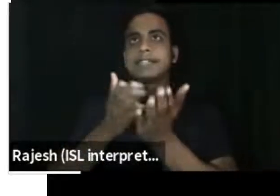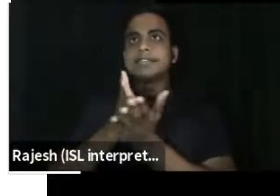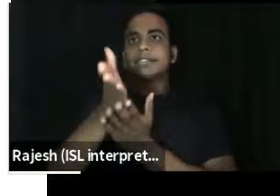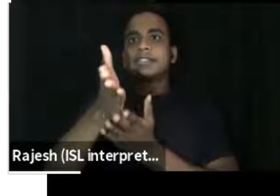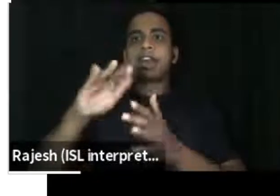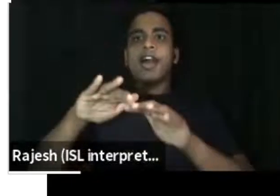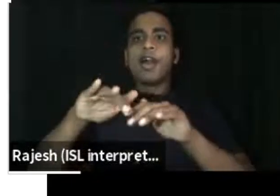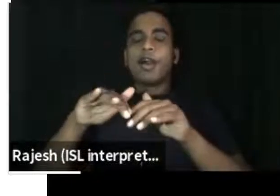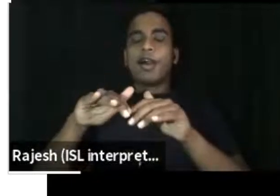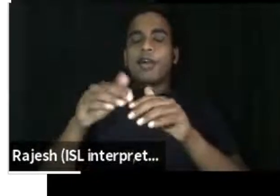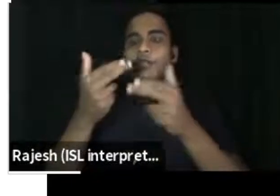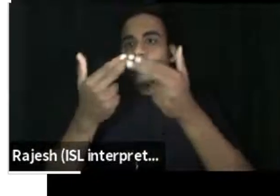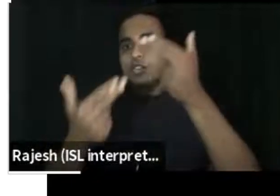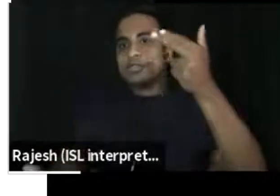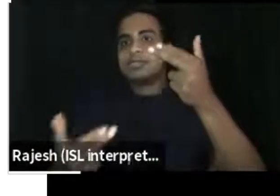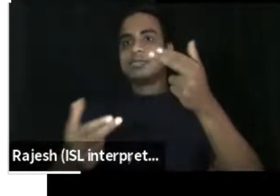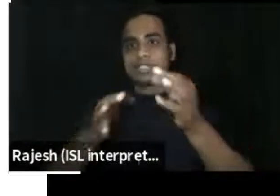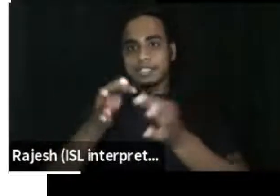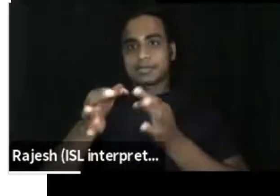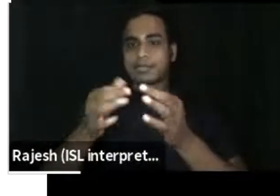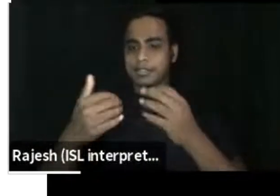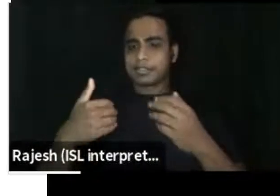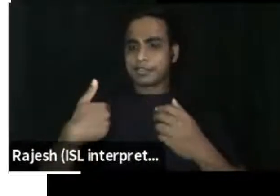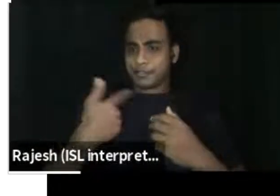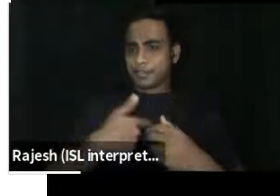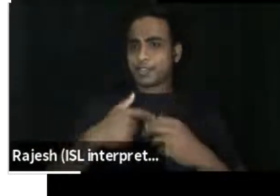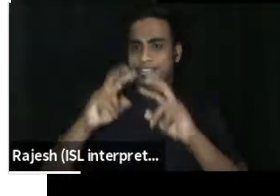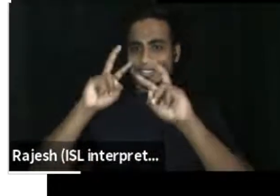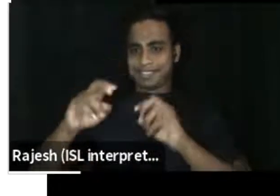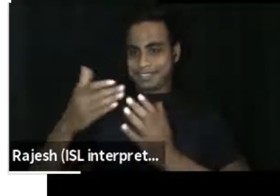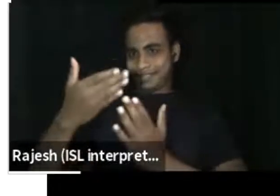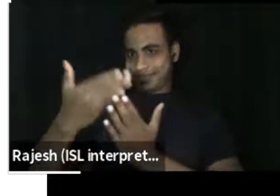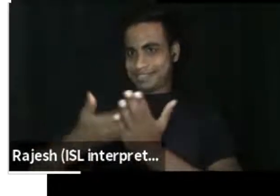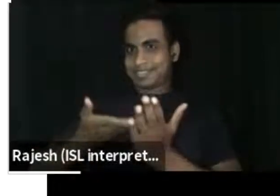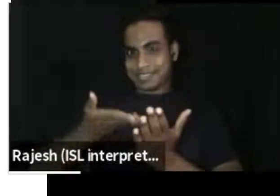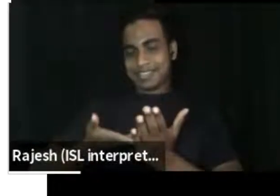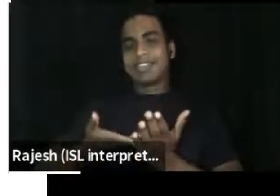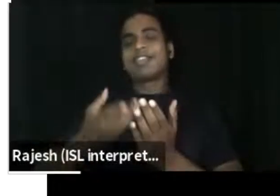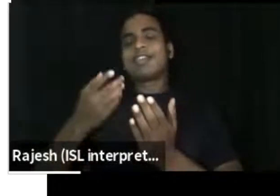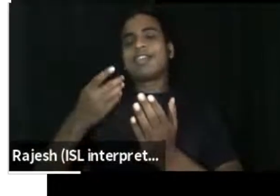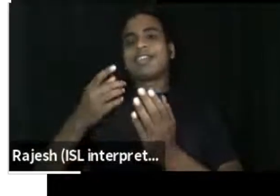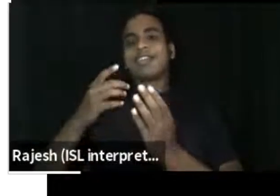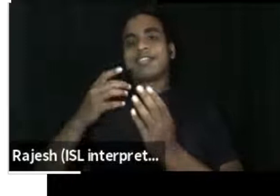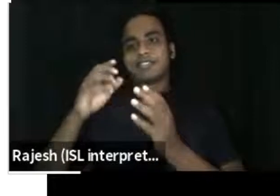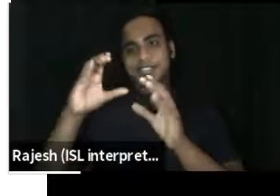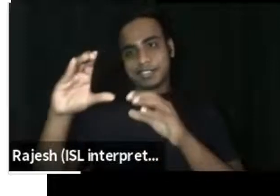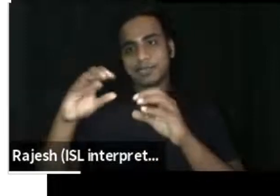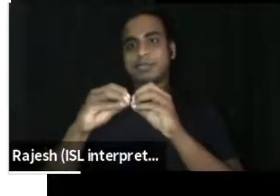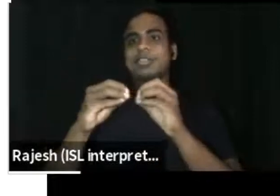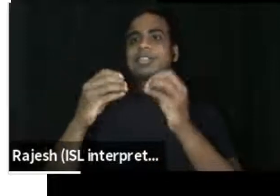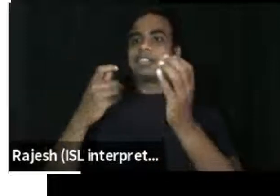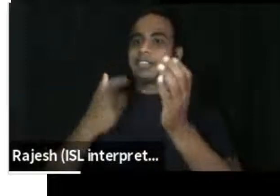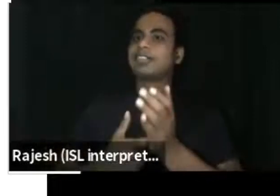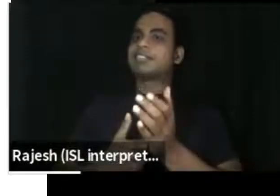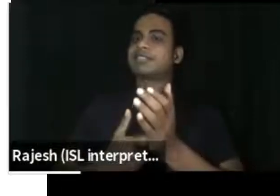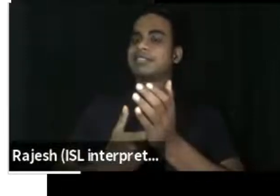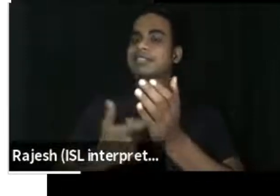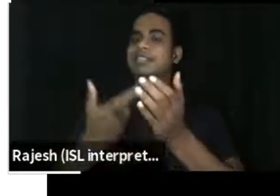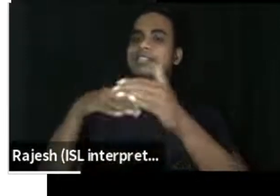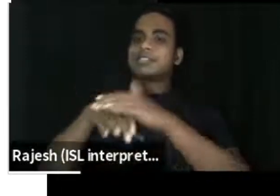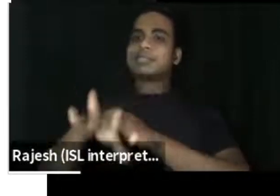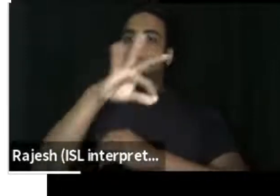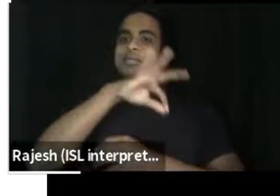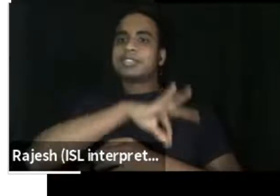our particular um, task was to look at how community-based approaches